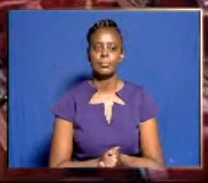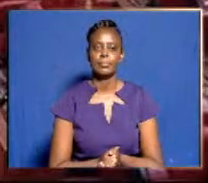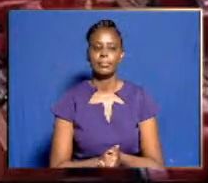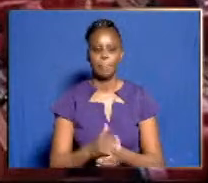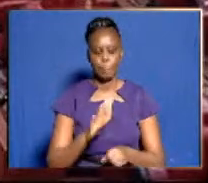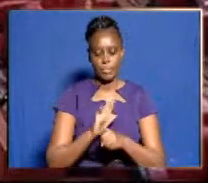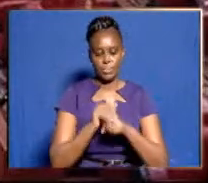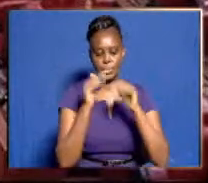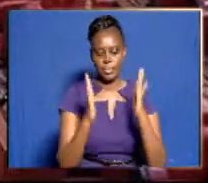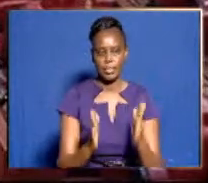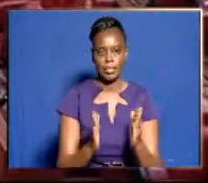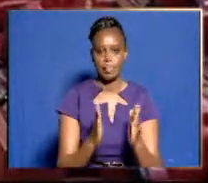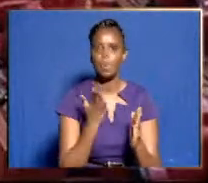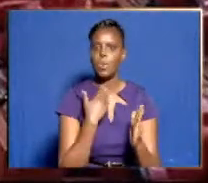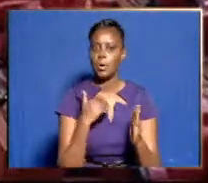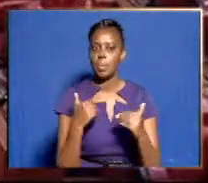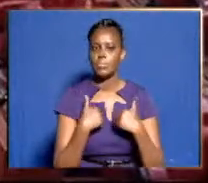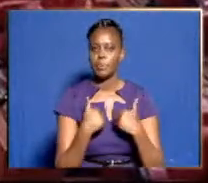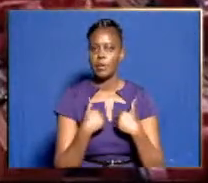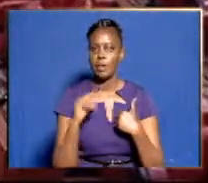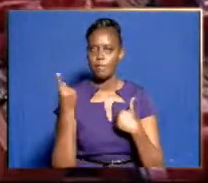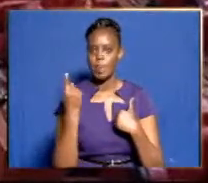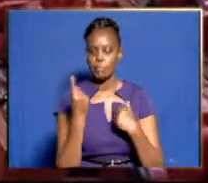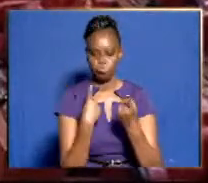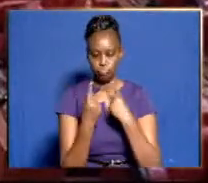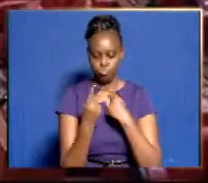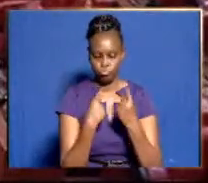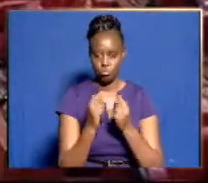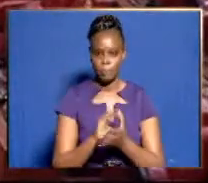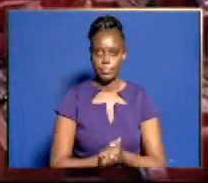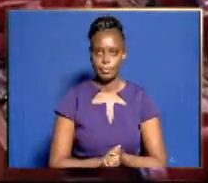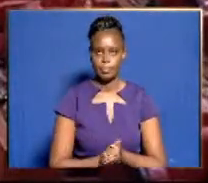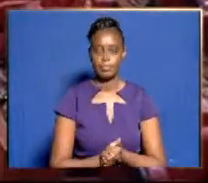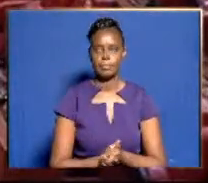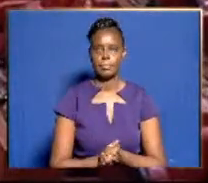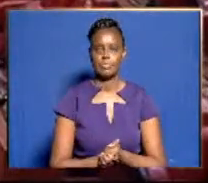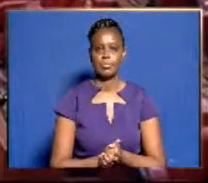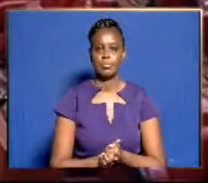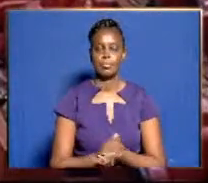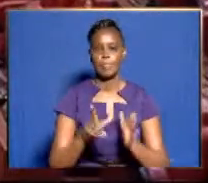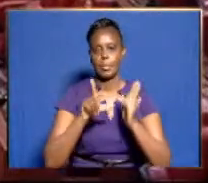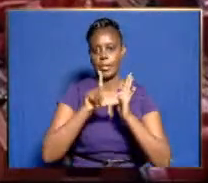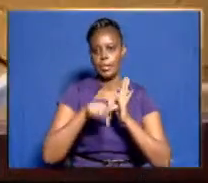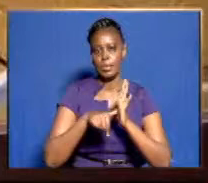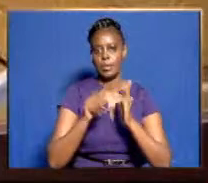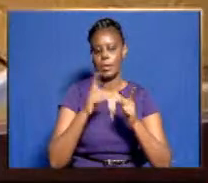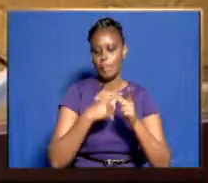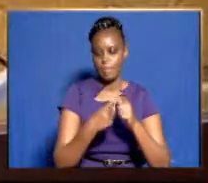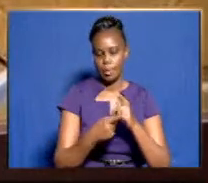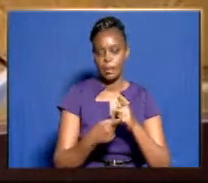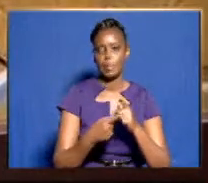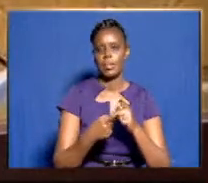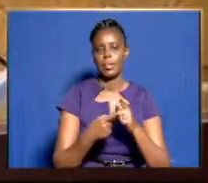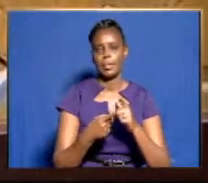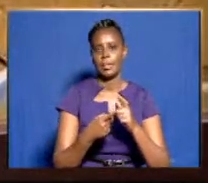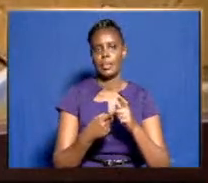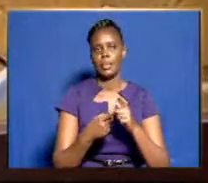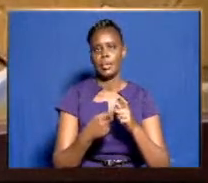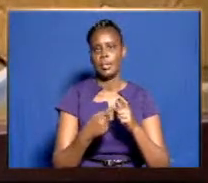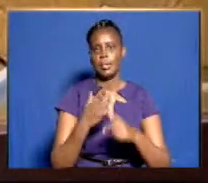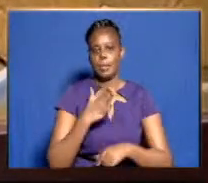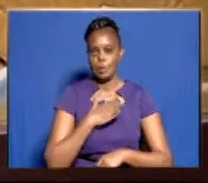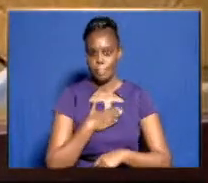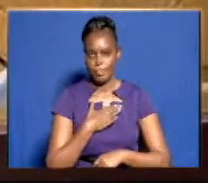leader majority, you want to have the first shot on this? Say later. So then, I